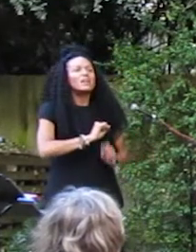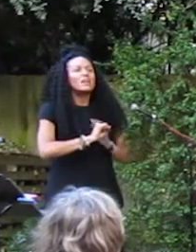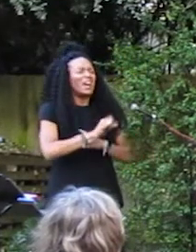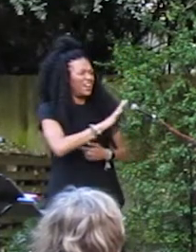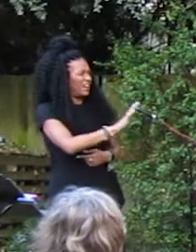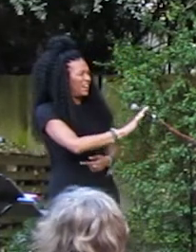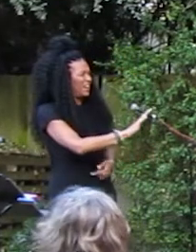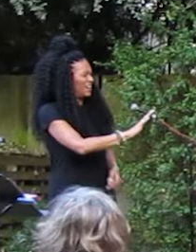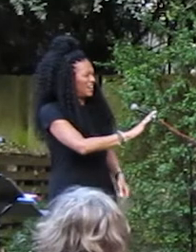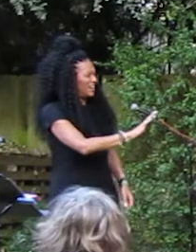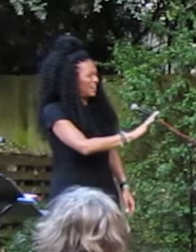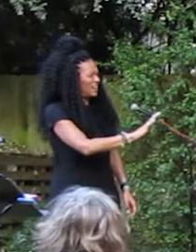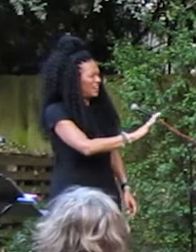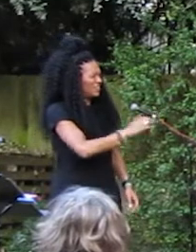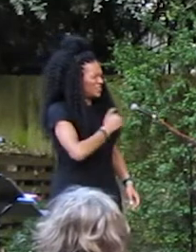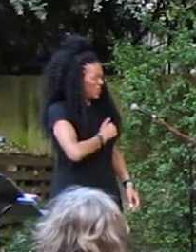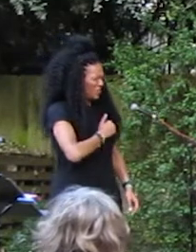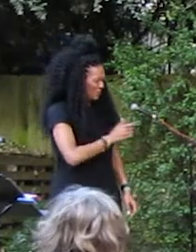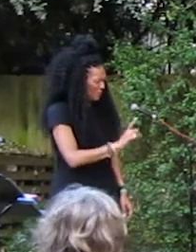man. Sorry,